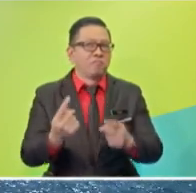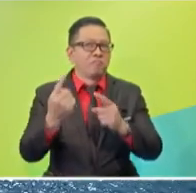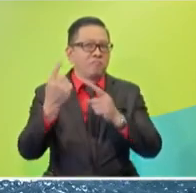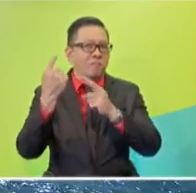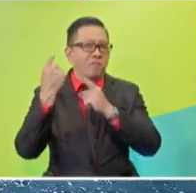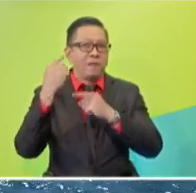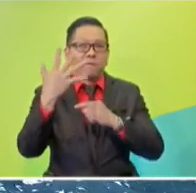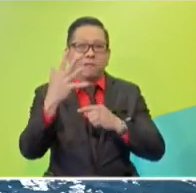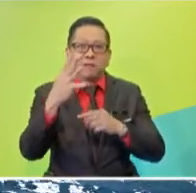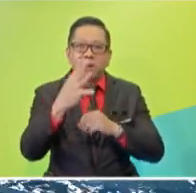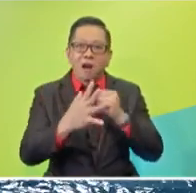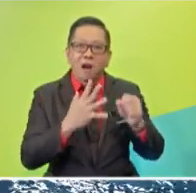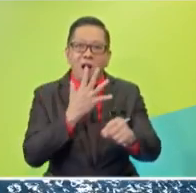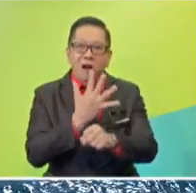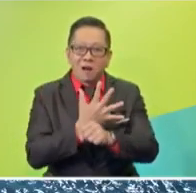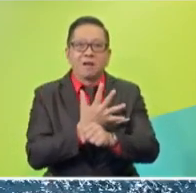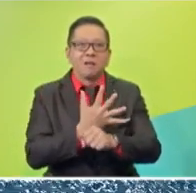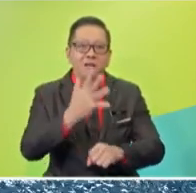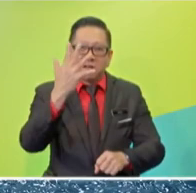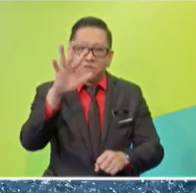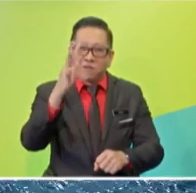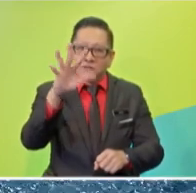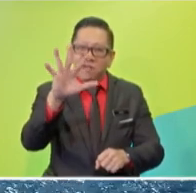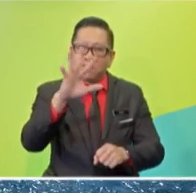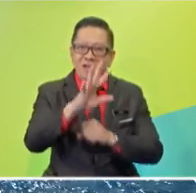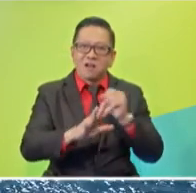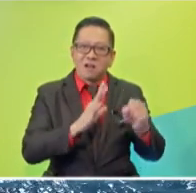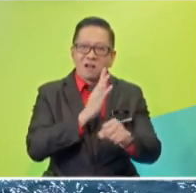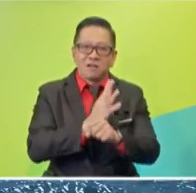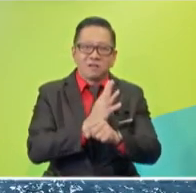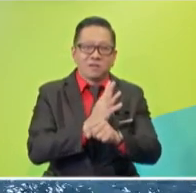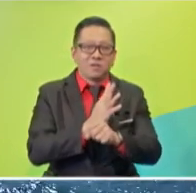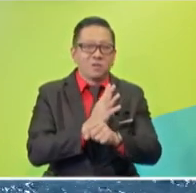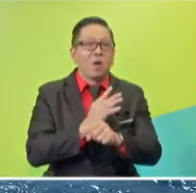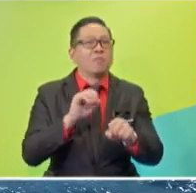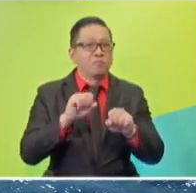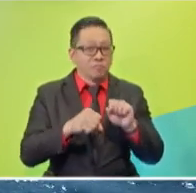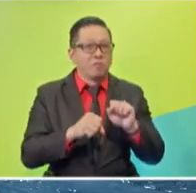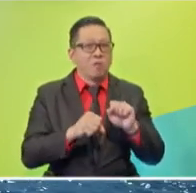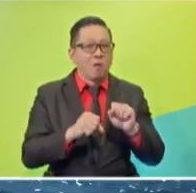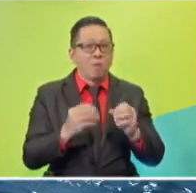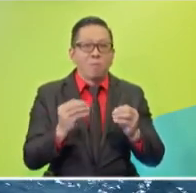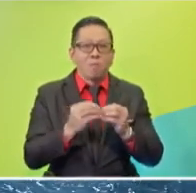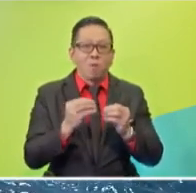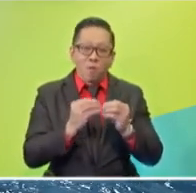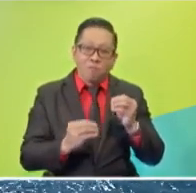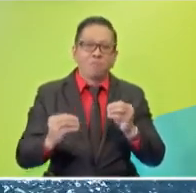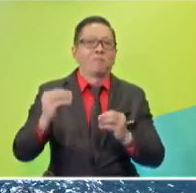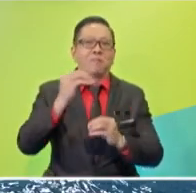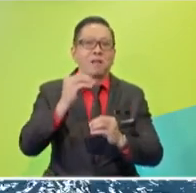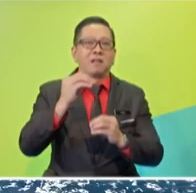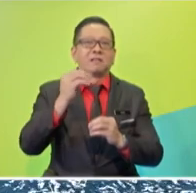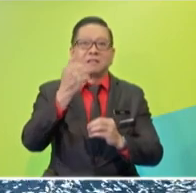for 15 years. 15 years. So, it is actually more than